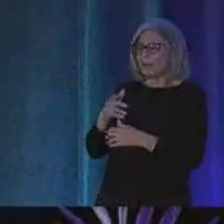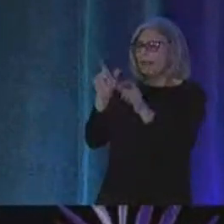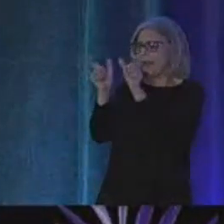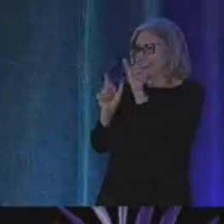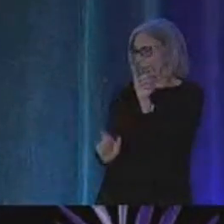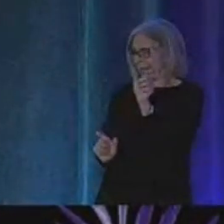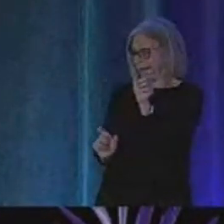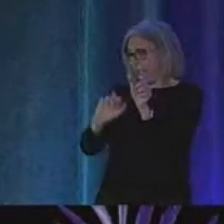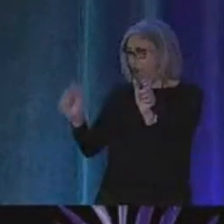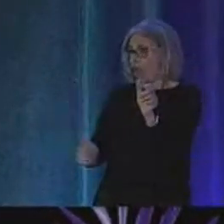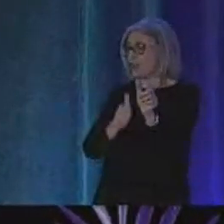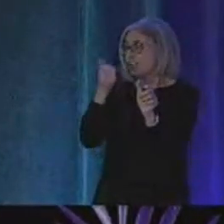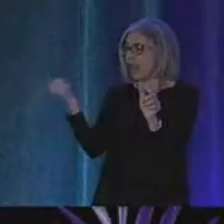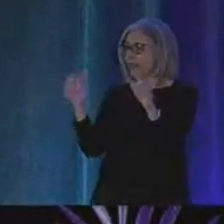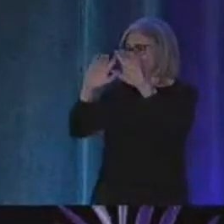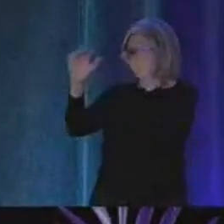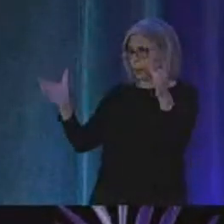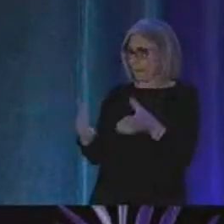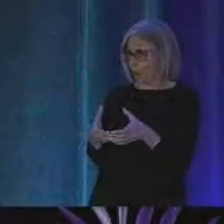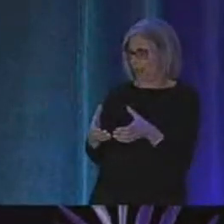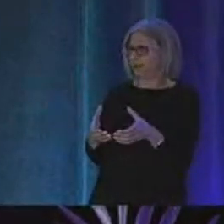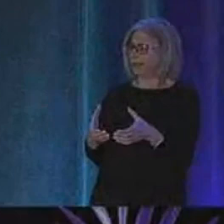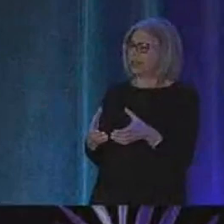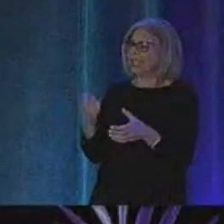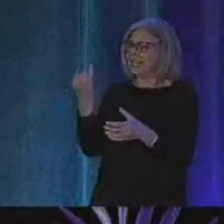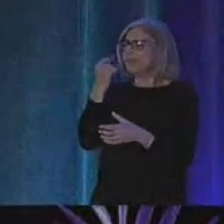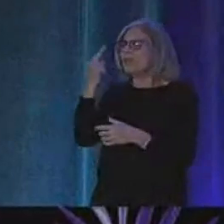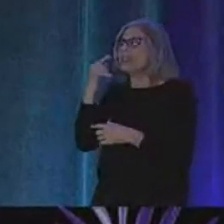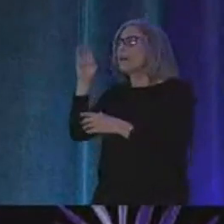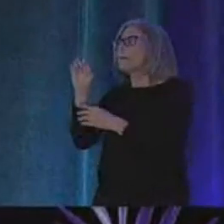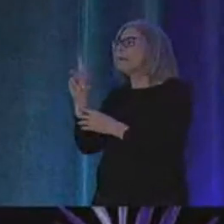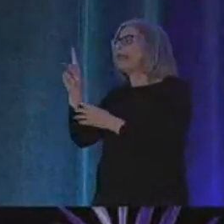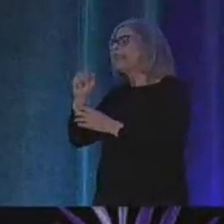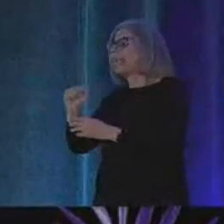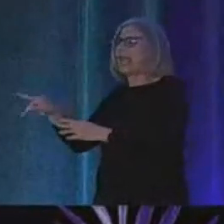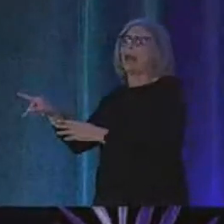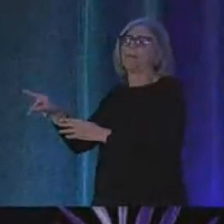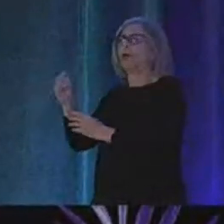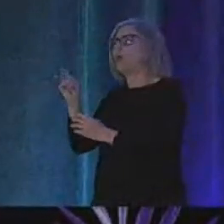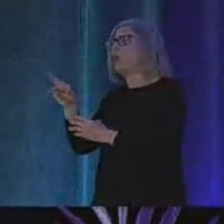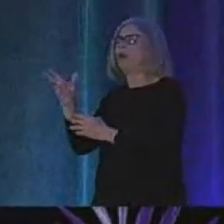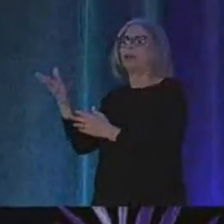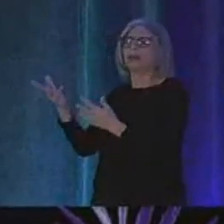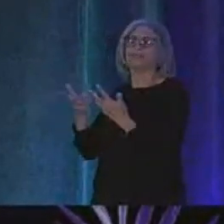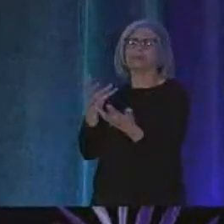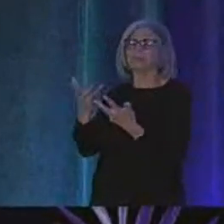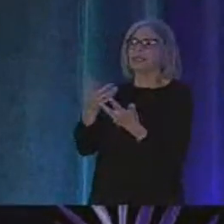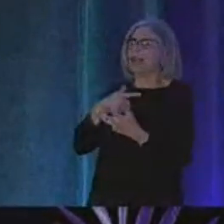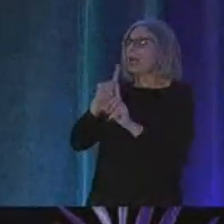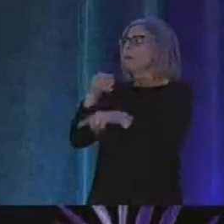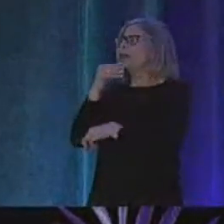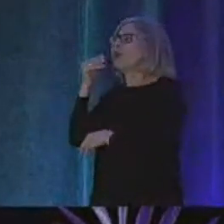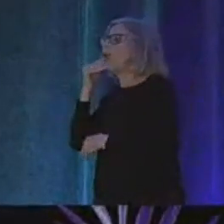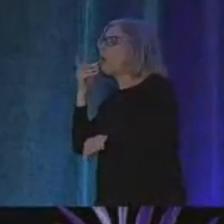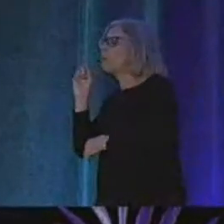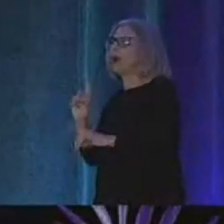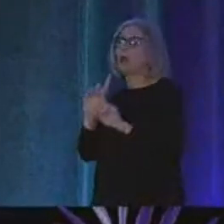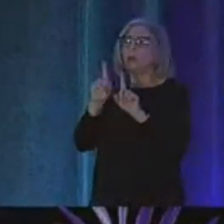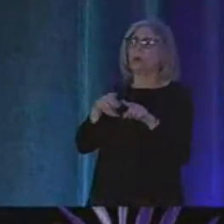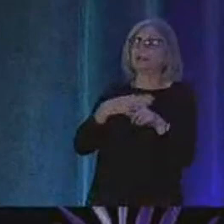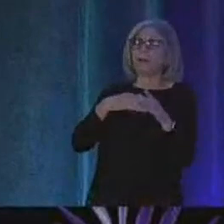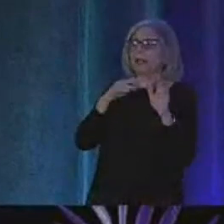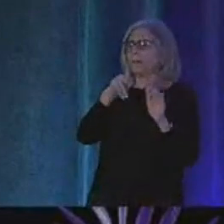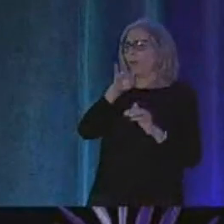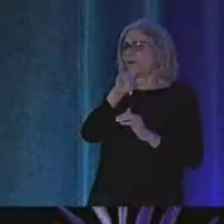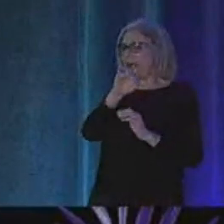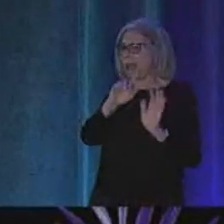again, another component. So if you think about banking apps or anything where, I went home or I went to my profile,